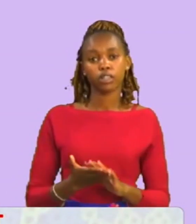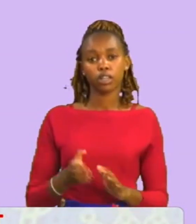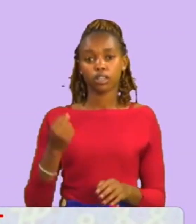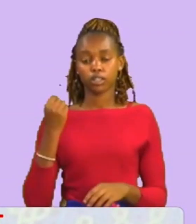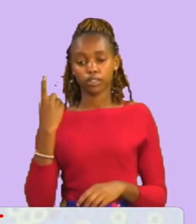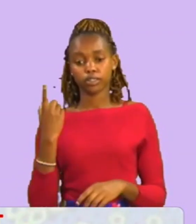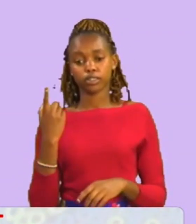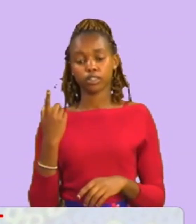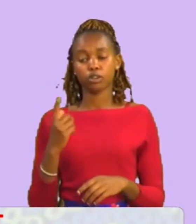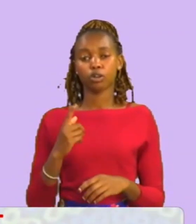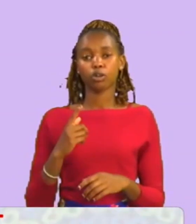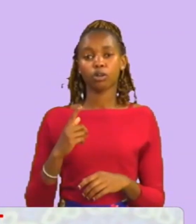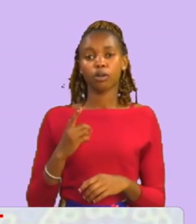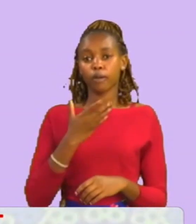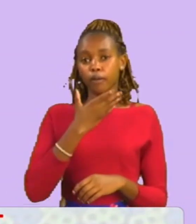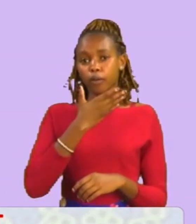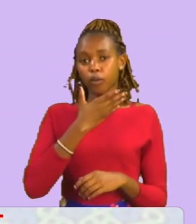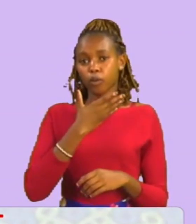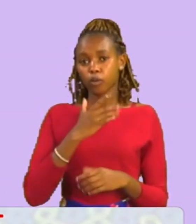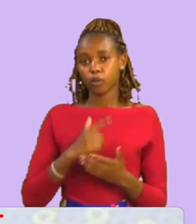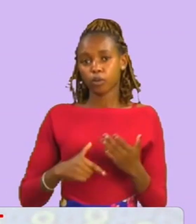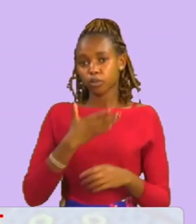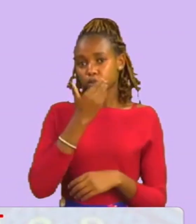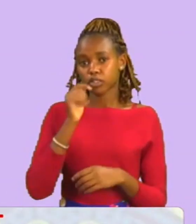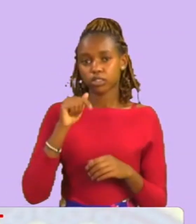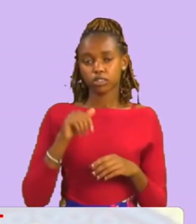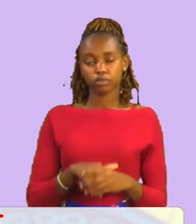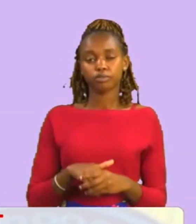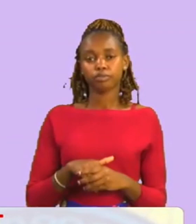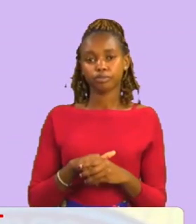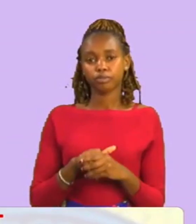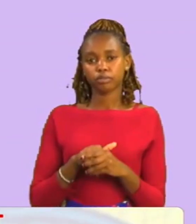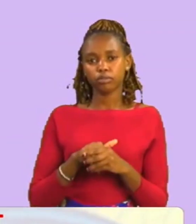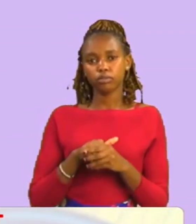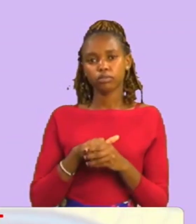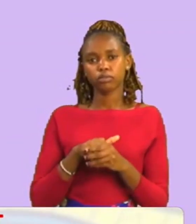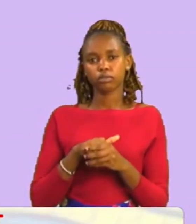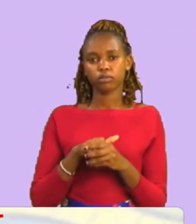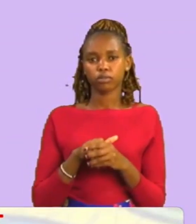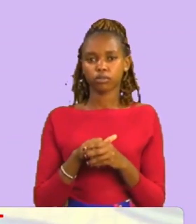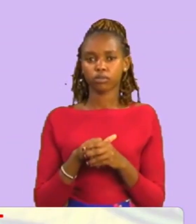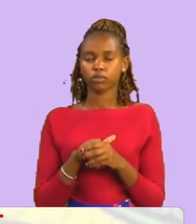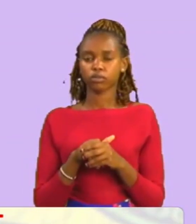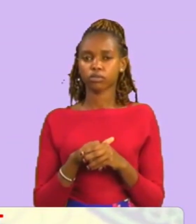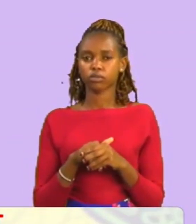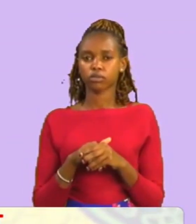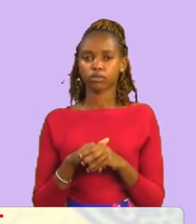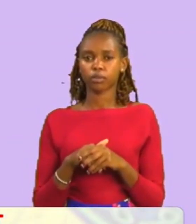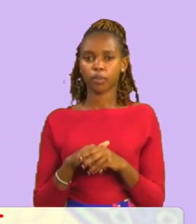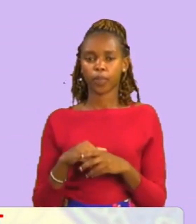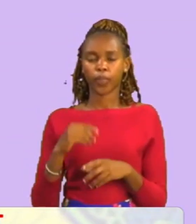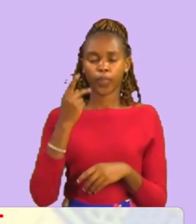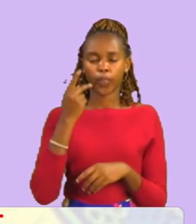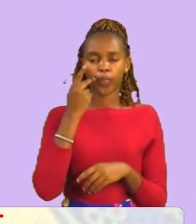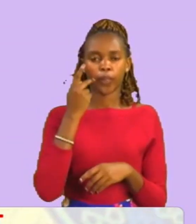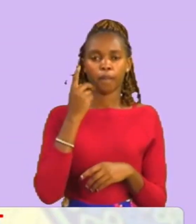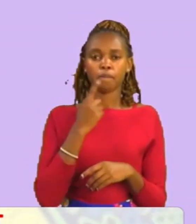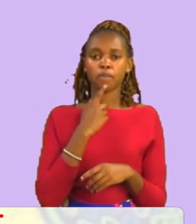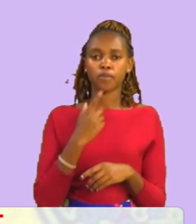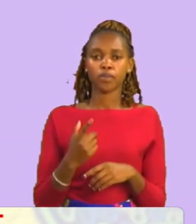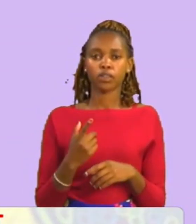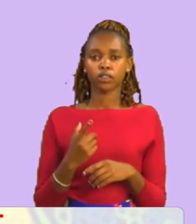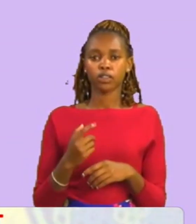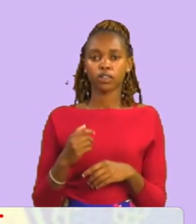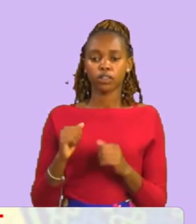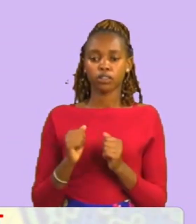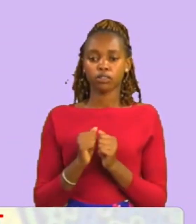craft, and that is what we're urging you out there. Necessarily say usikua ati ulianza vile KHENDI isema January 2nd ulikosha give